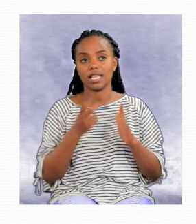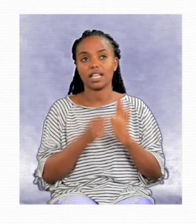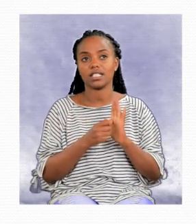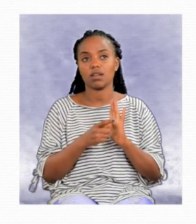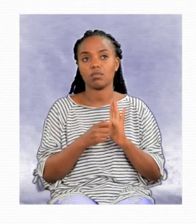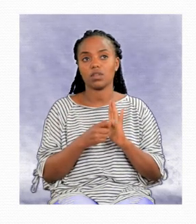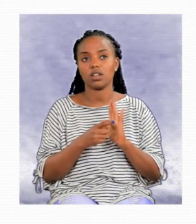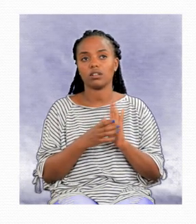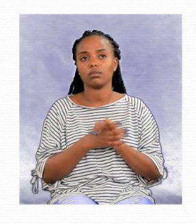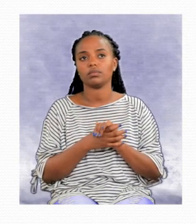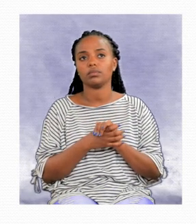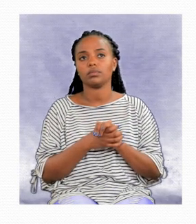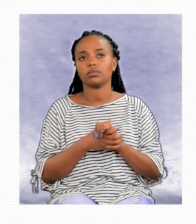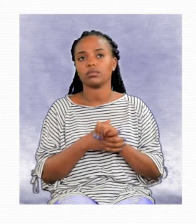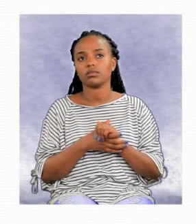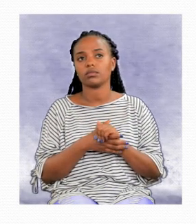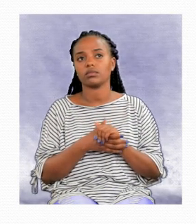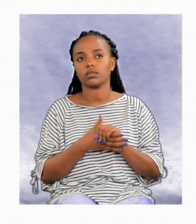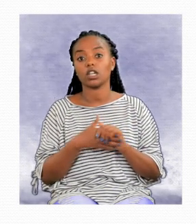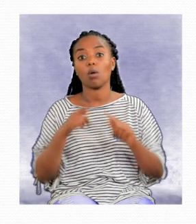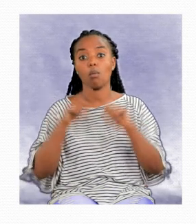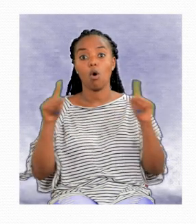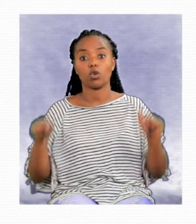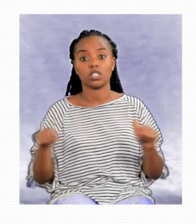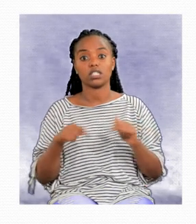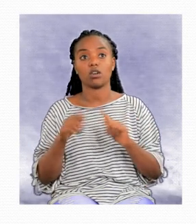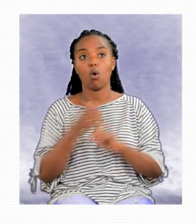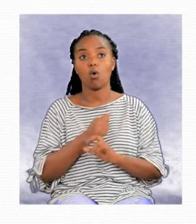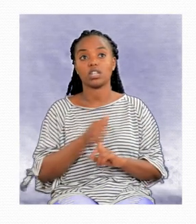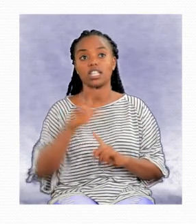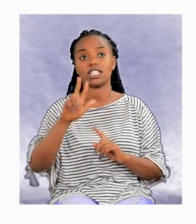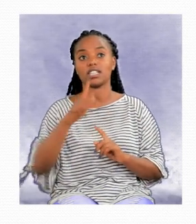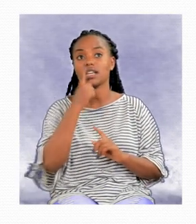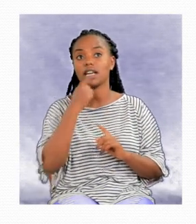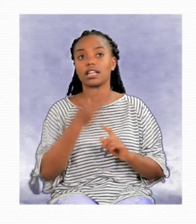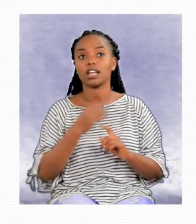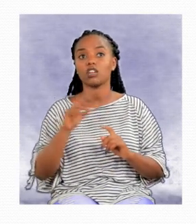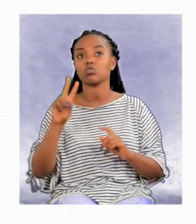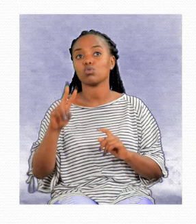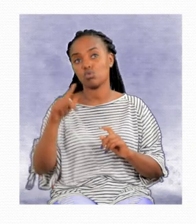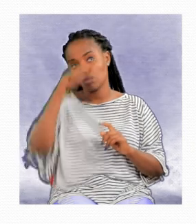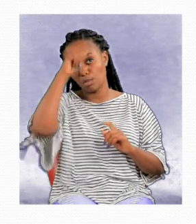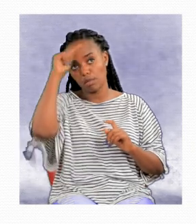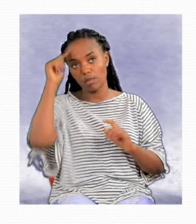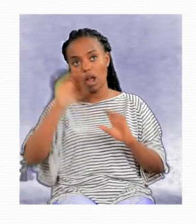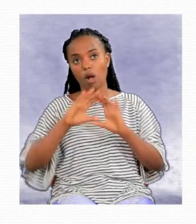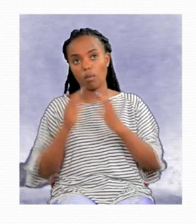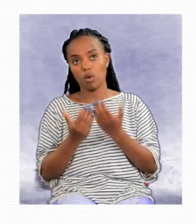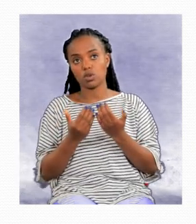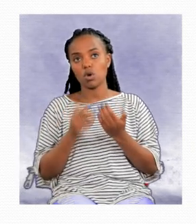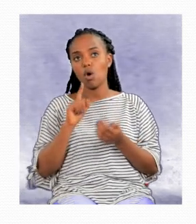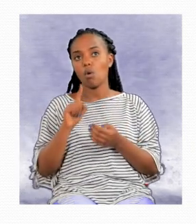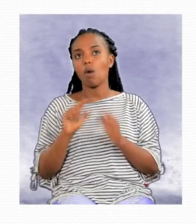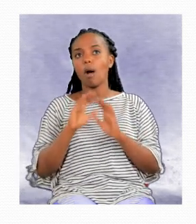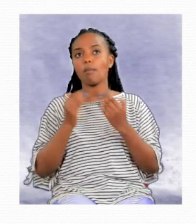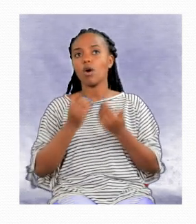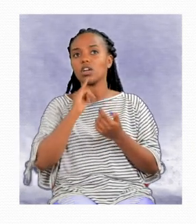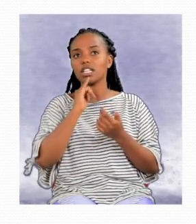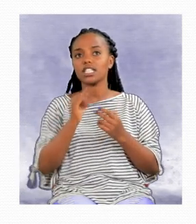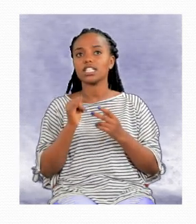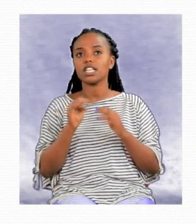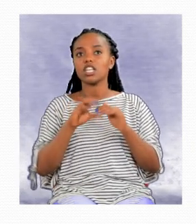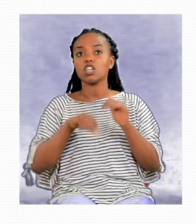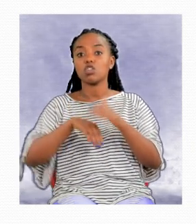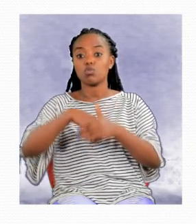example. A box contains 3 red, 2 black balls. One ball is just